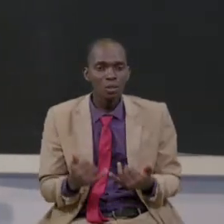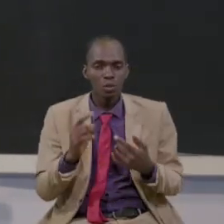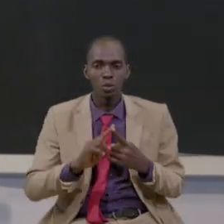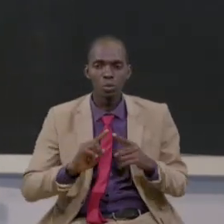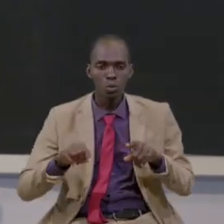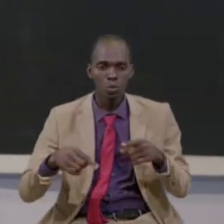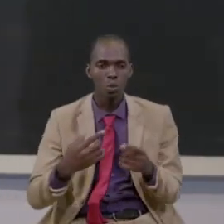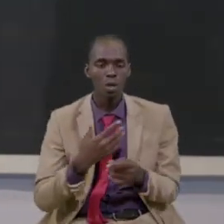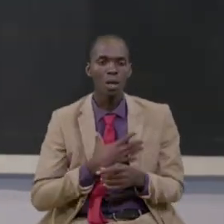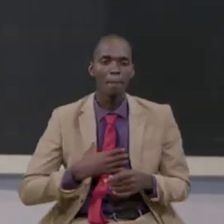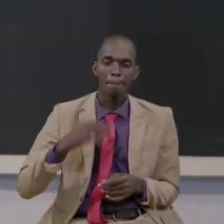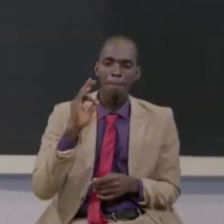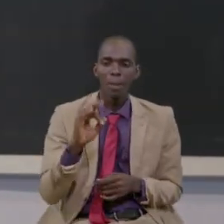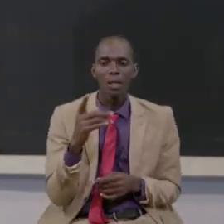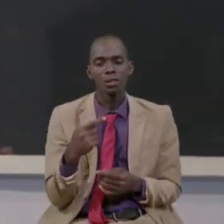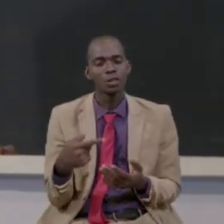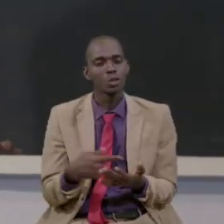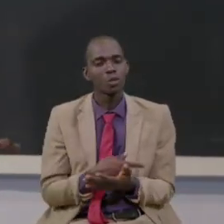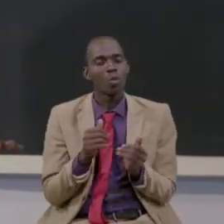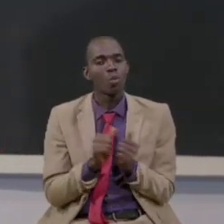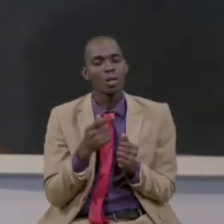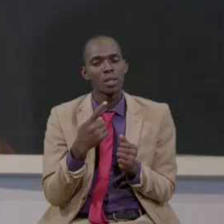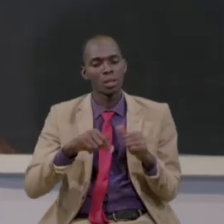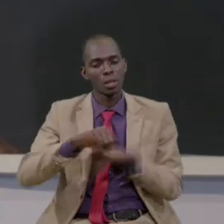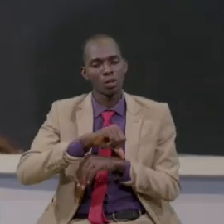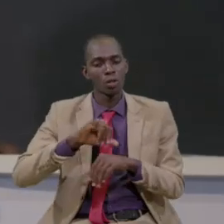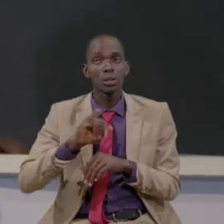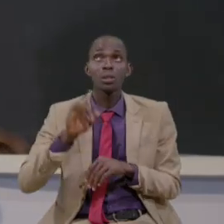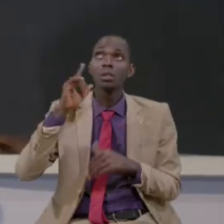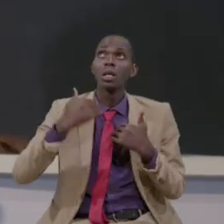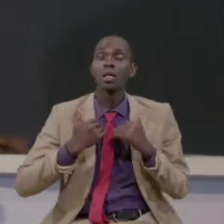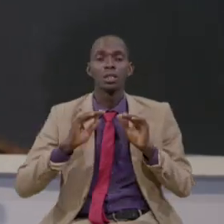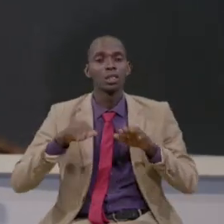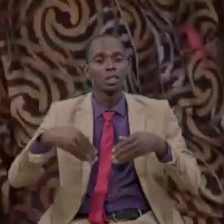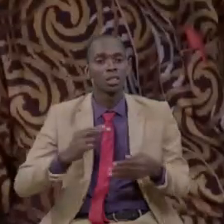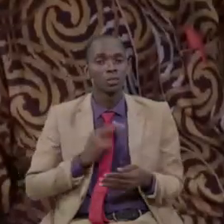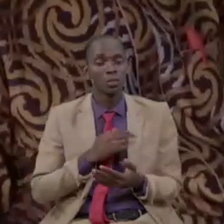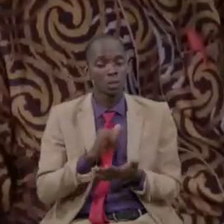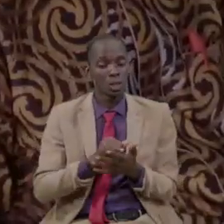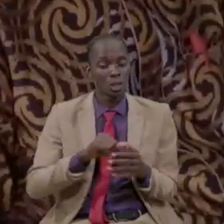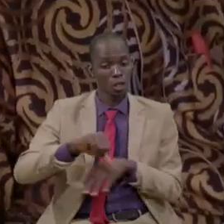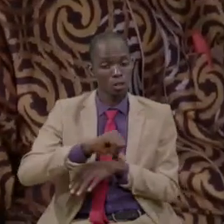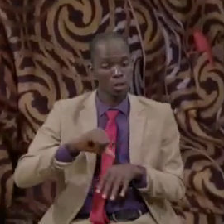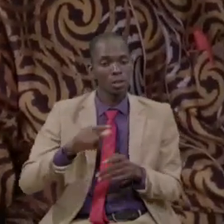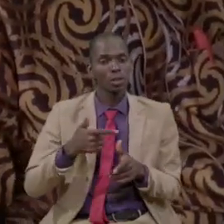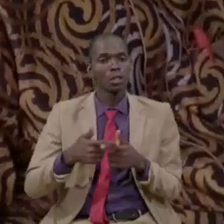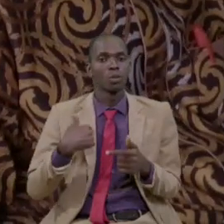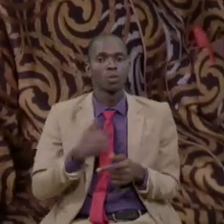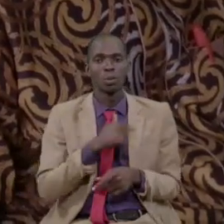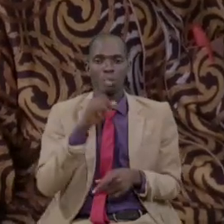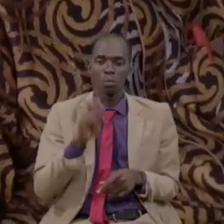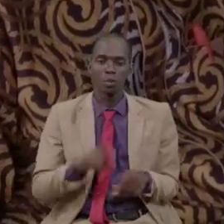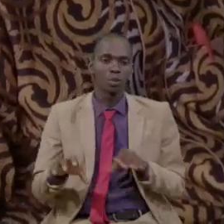the anointing, and he has given us the anointing and we're going to do it. Something that